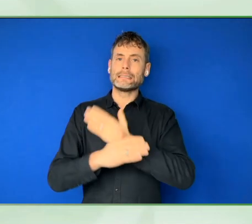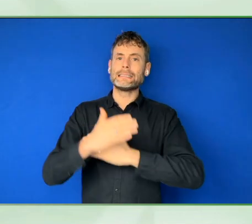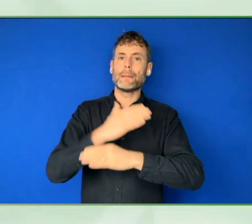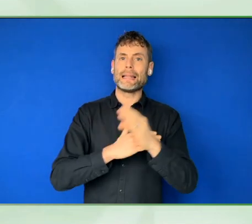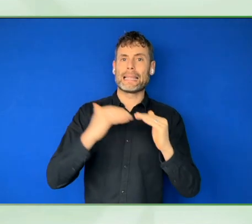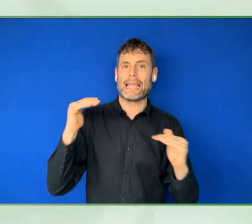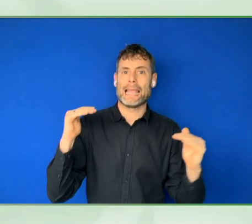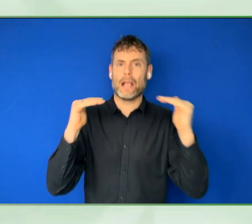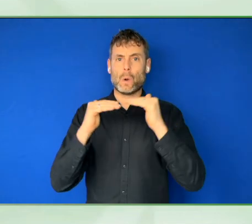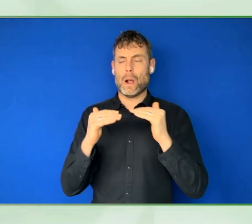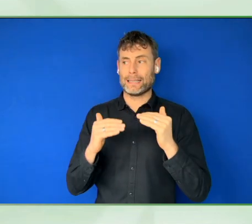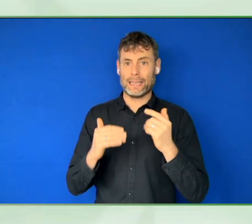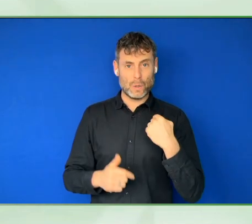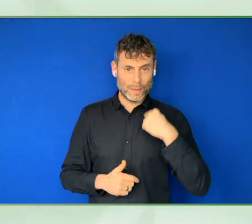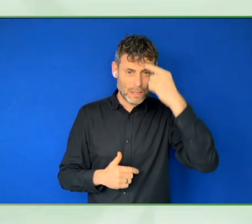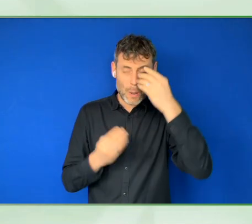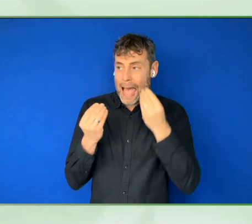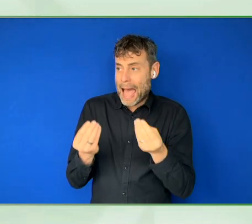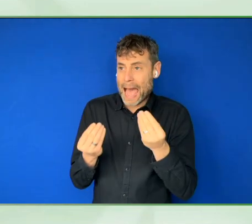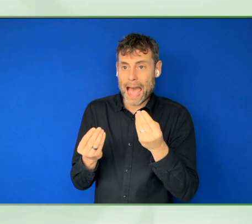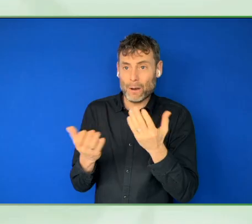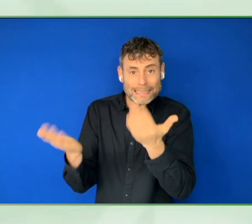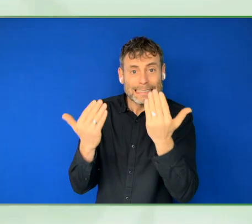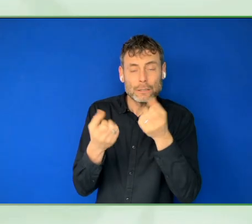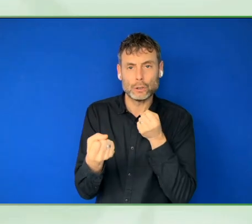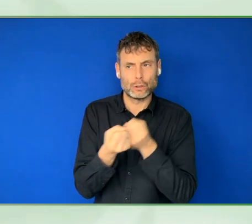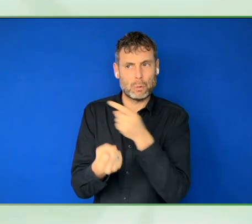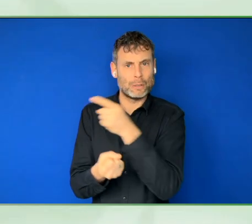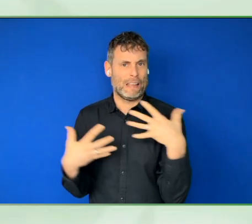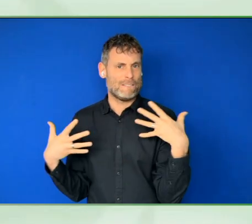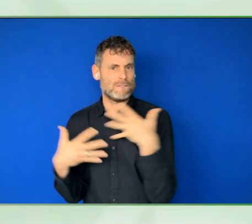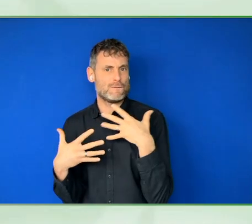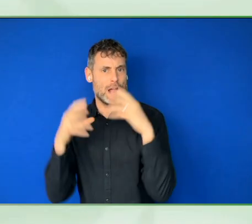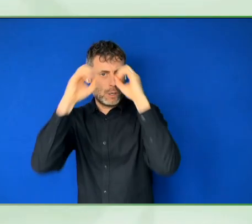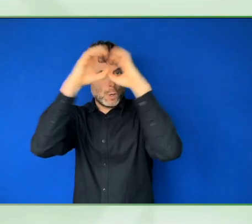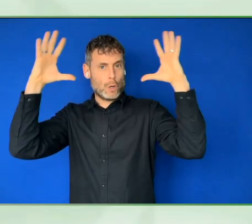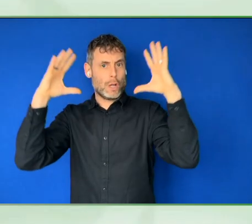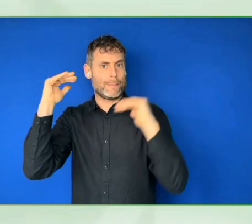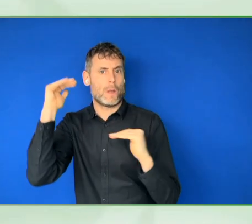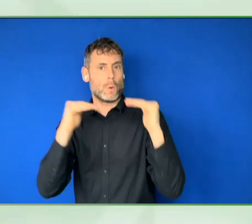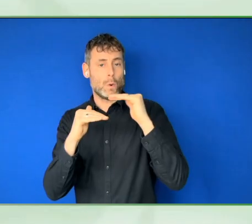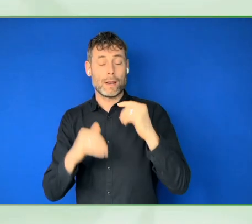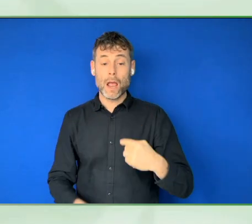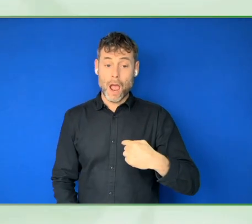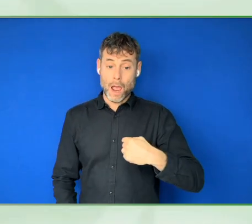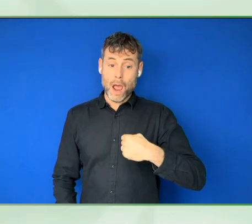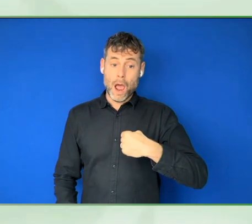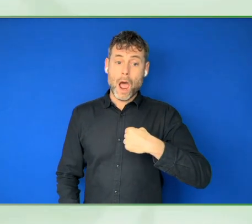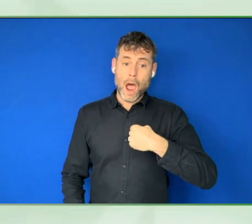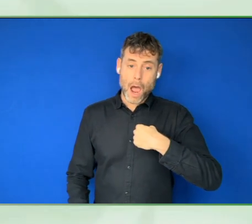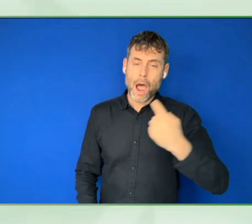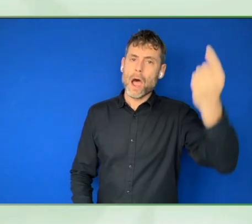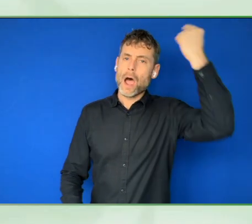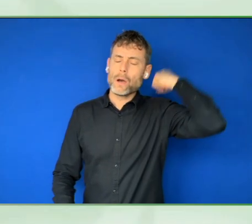message up a bit. I was even called a covert human rights campaigner, like a secret human